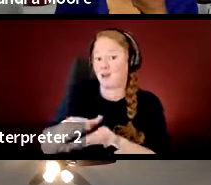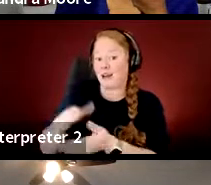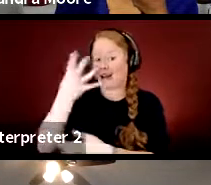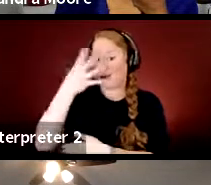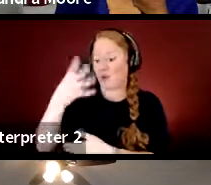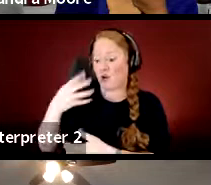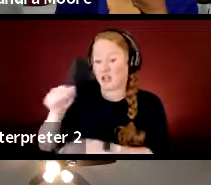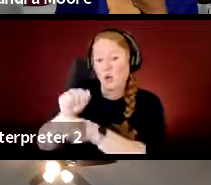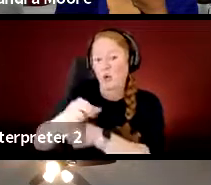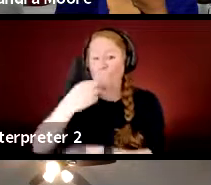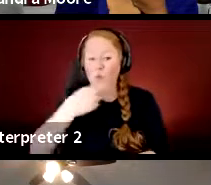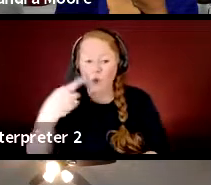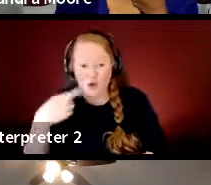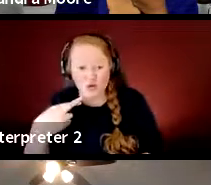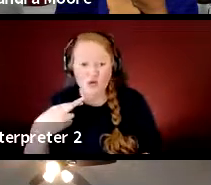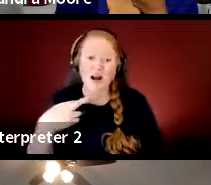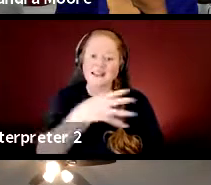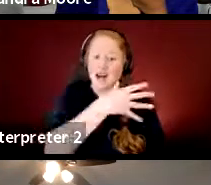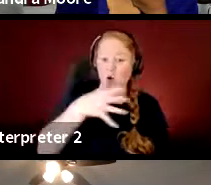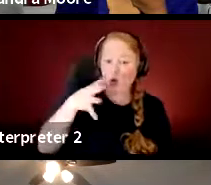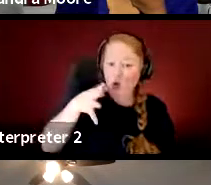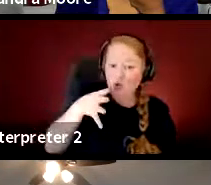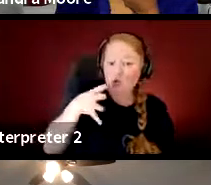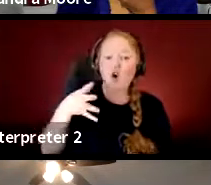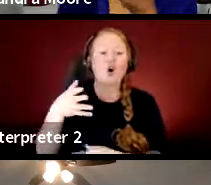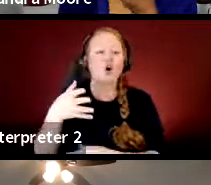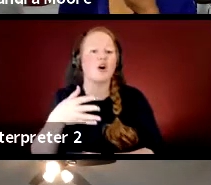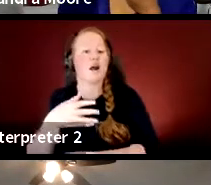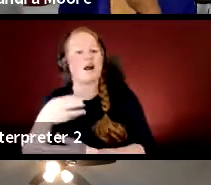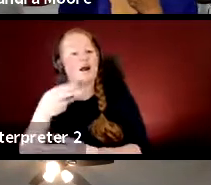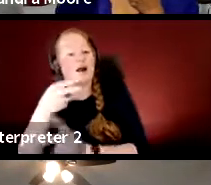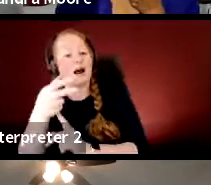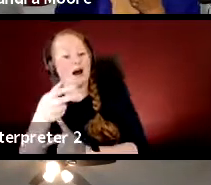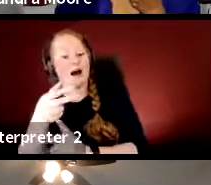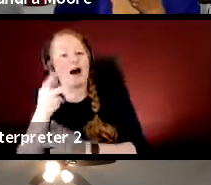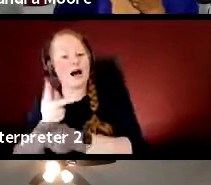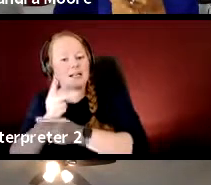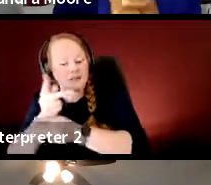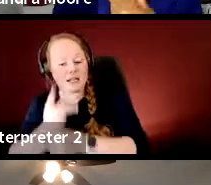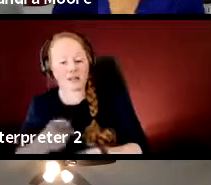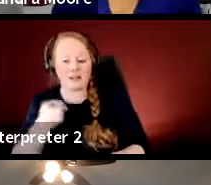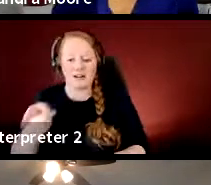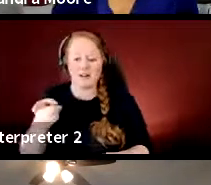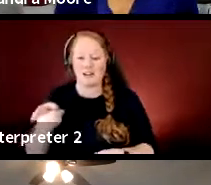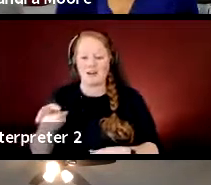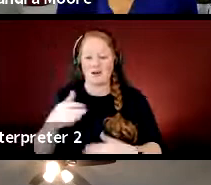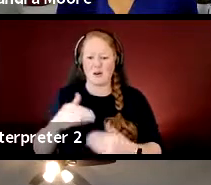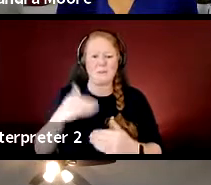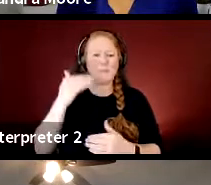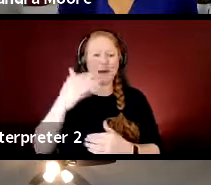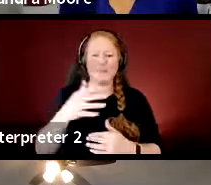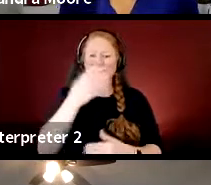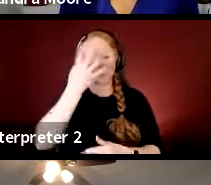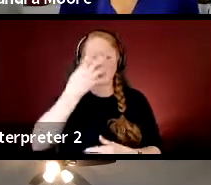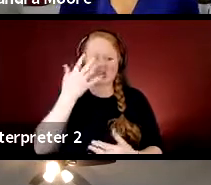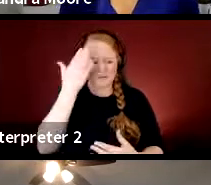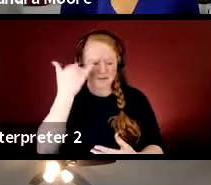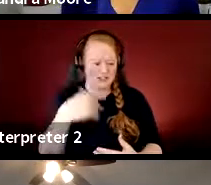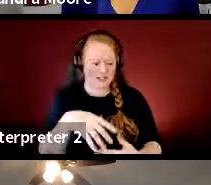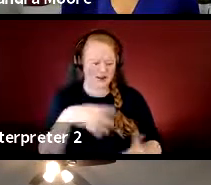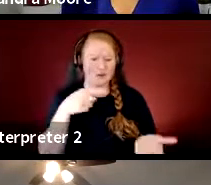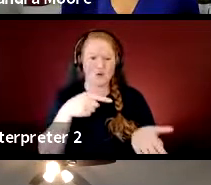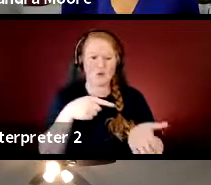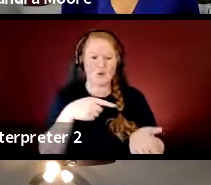and hospitality. Throughout this pandemic, crucial government aid has bypassed immigrants due to restrictions on immigration status, lack of